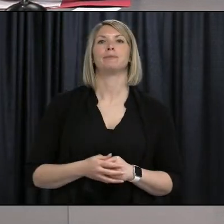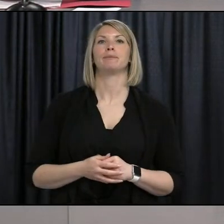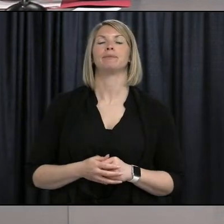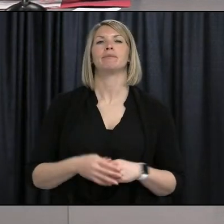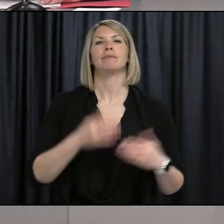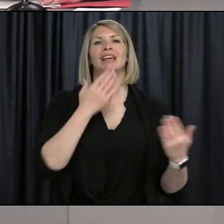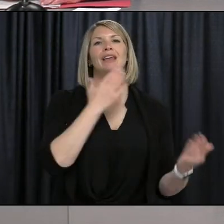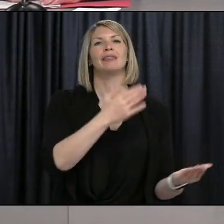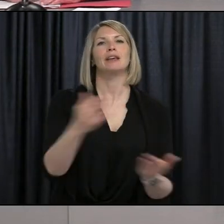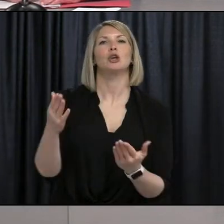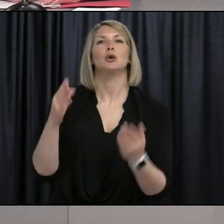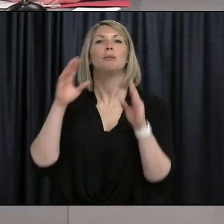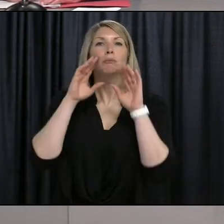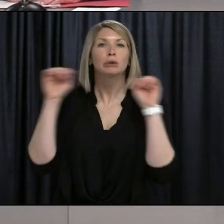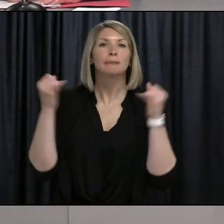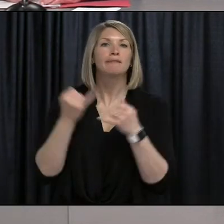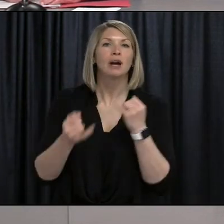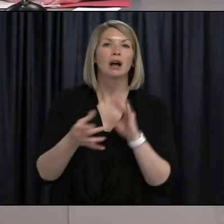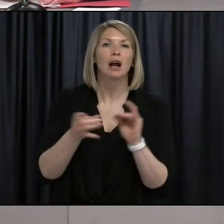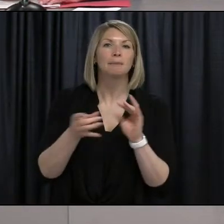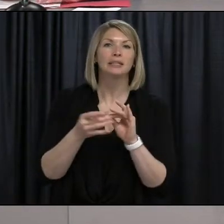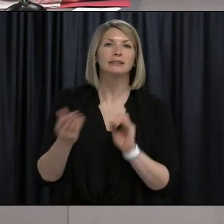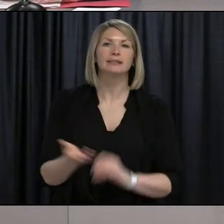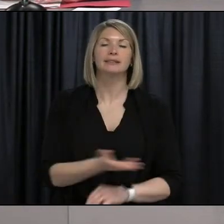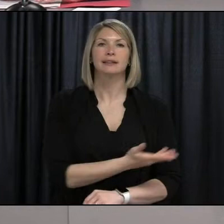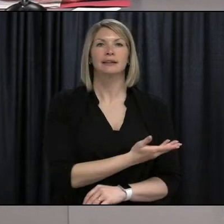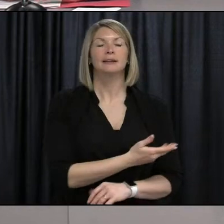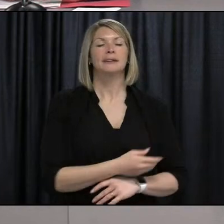Thank you, everyone. Premier, do you have any final comments today?